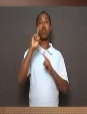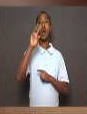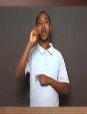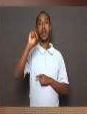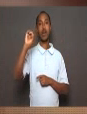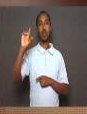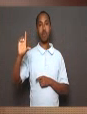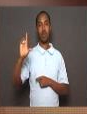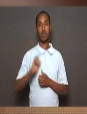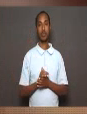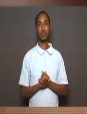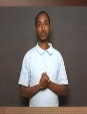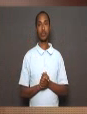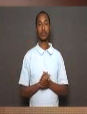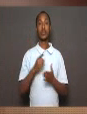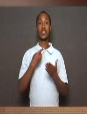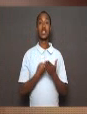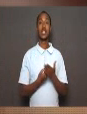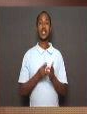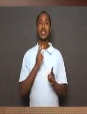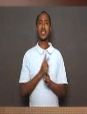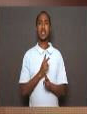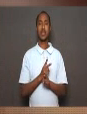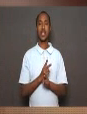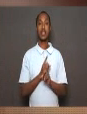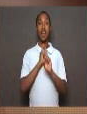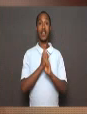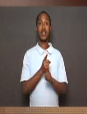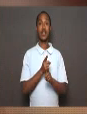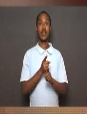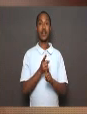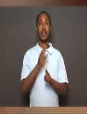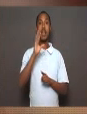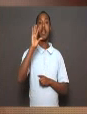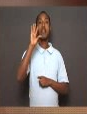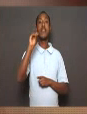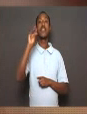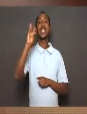equal to 1 mole. This gives us our answer of